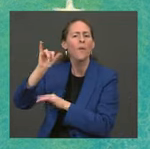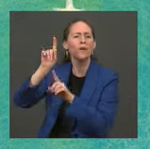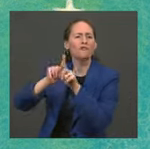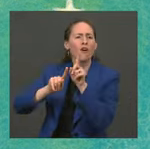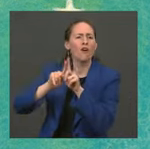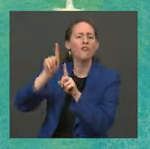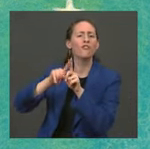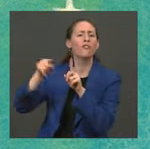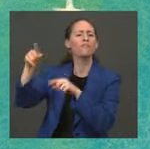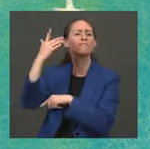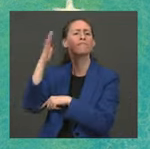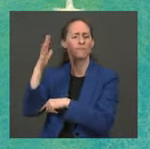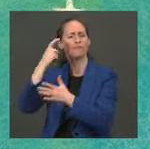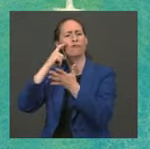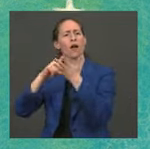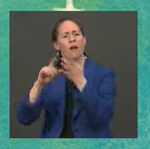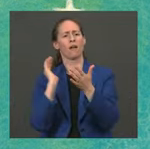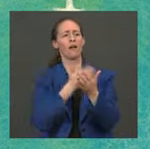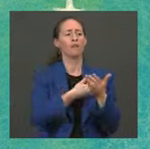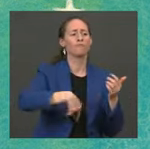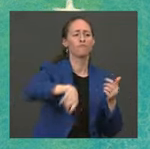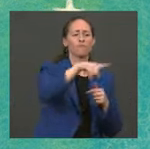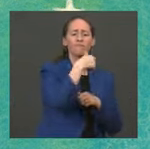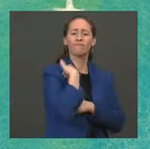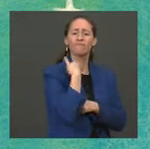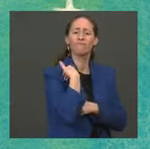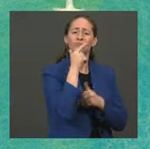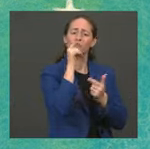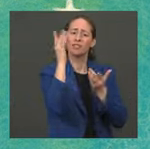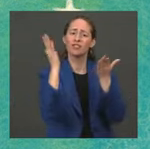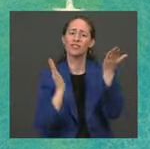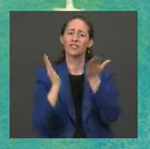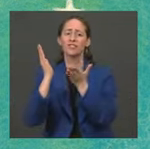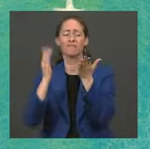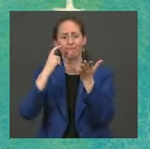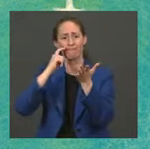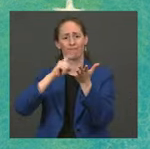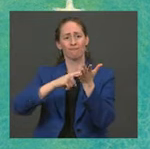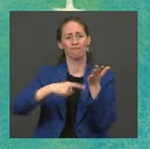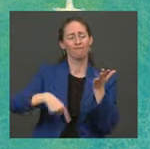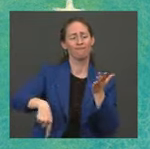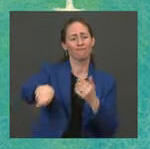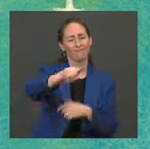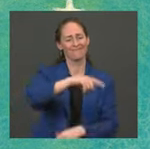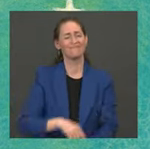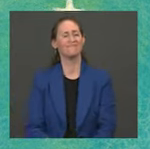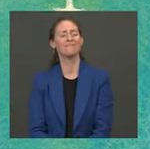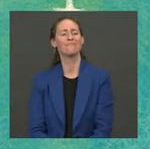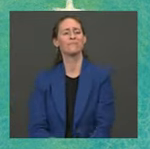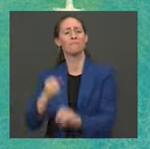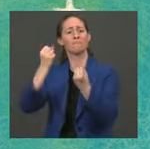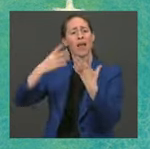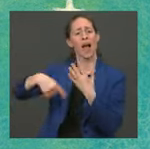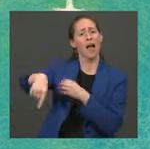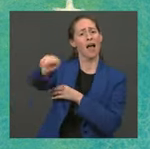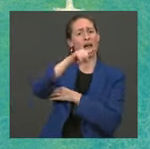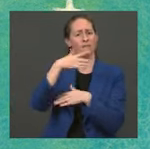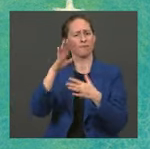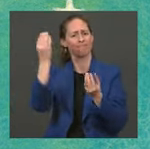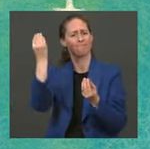their legacies every day. And many of you here told me that you were members of the military or military